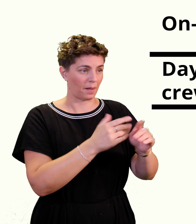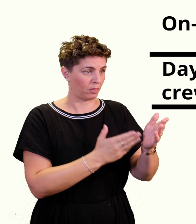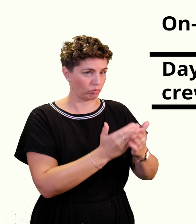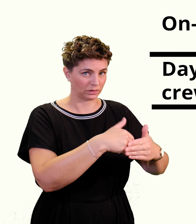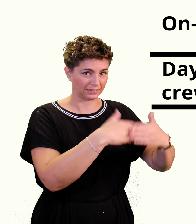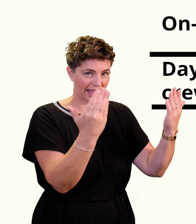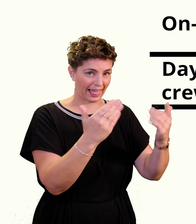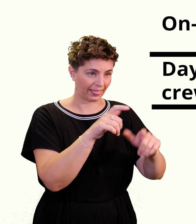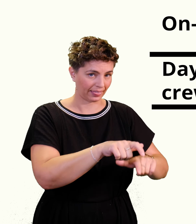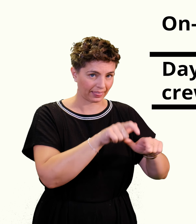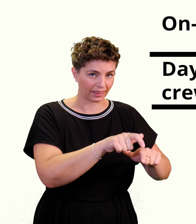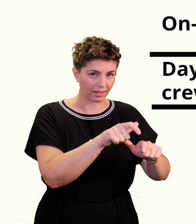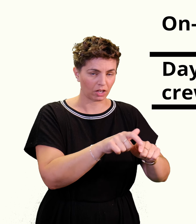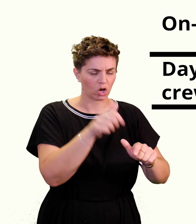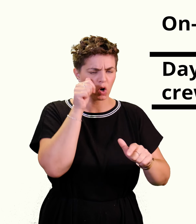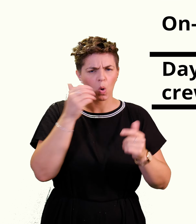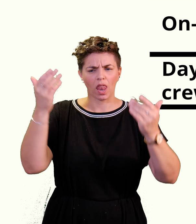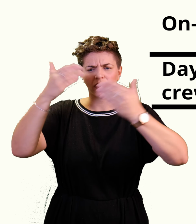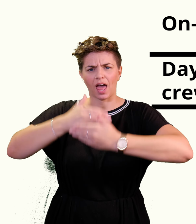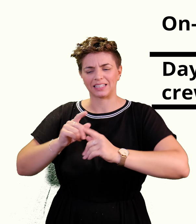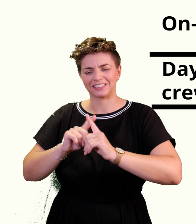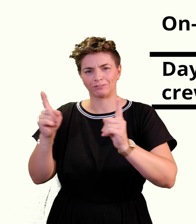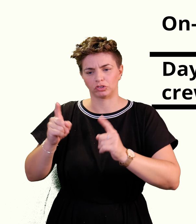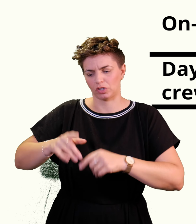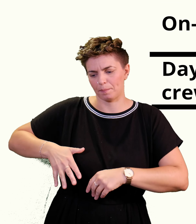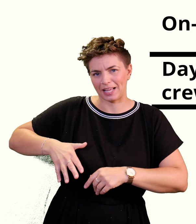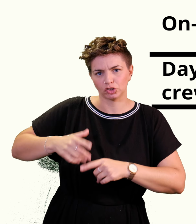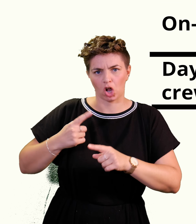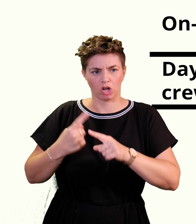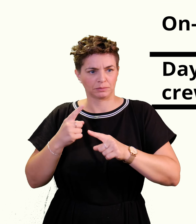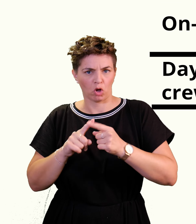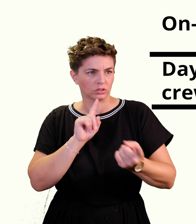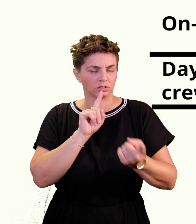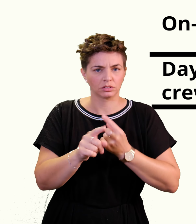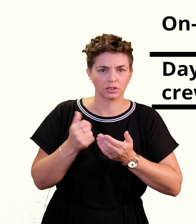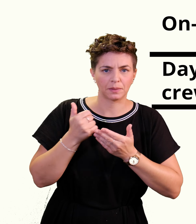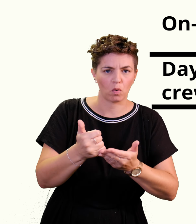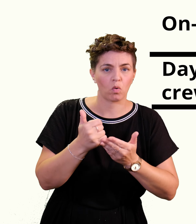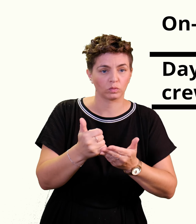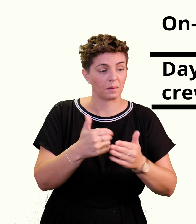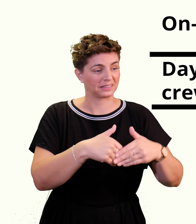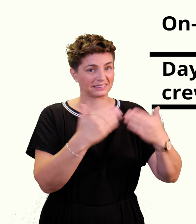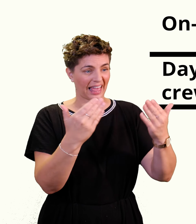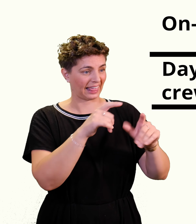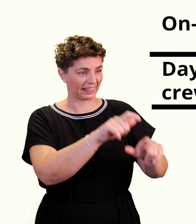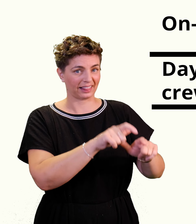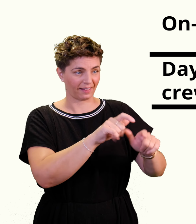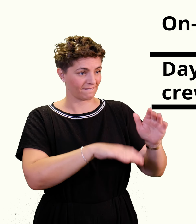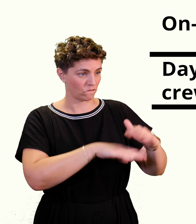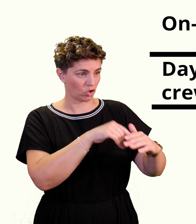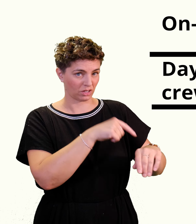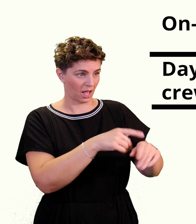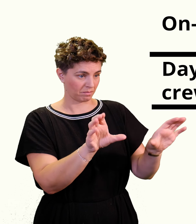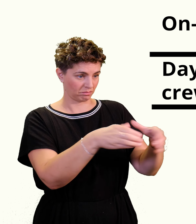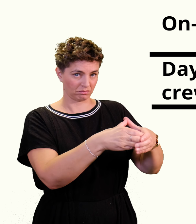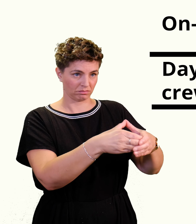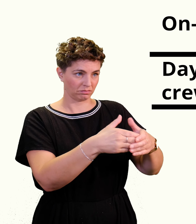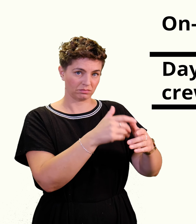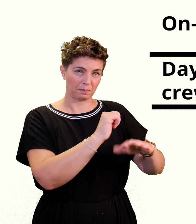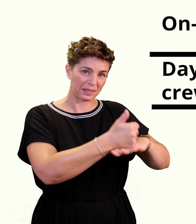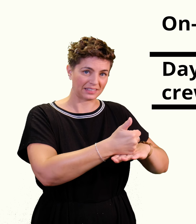at night. On-call we know are on pages, so at night it's on-call coming in on pages. And in the daytime there is a whole time crew there